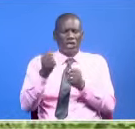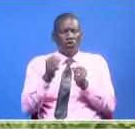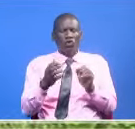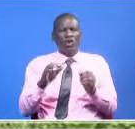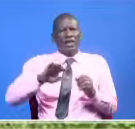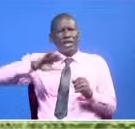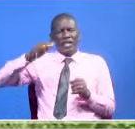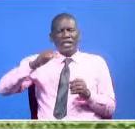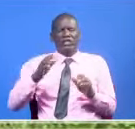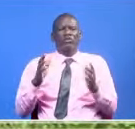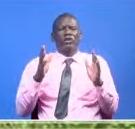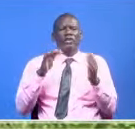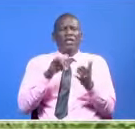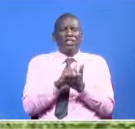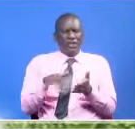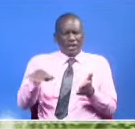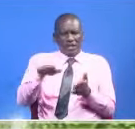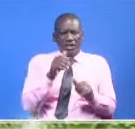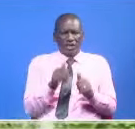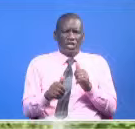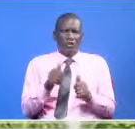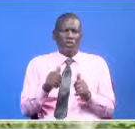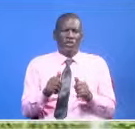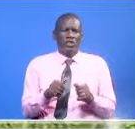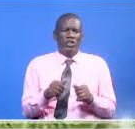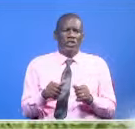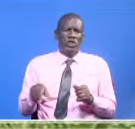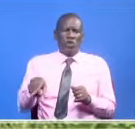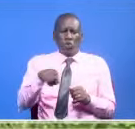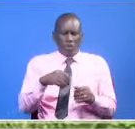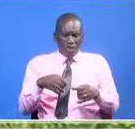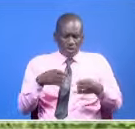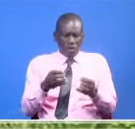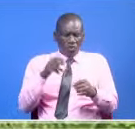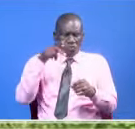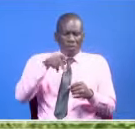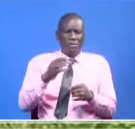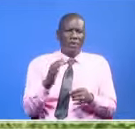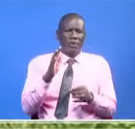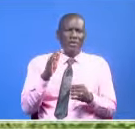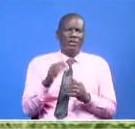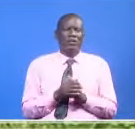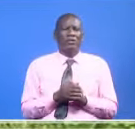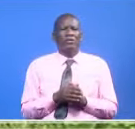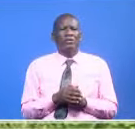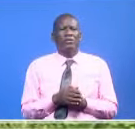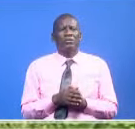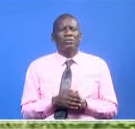And so that's the area we are restoring step by step.